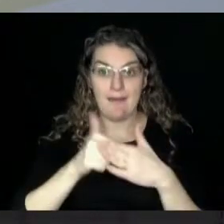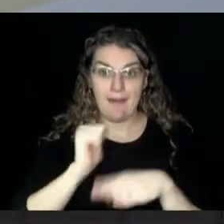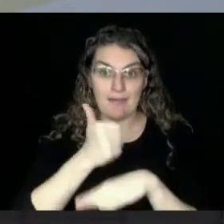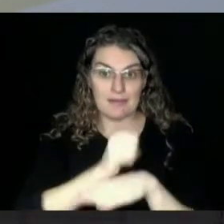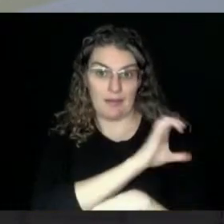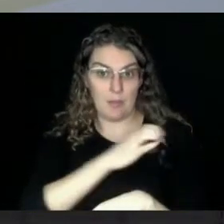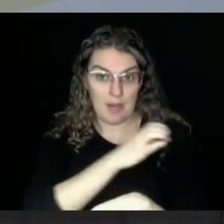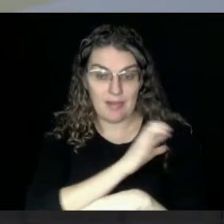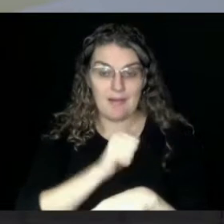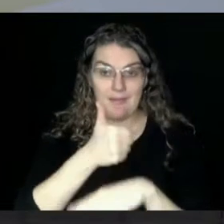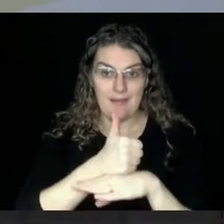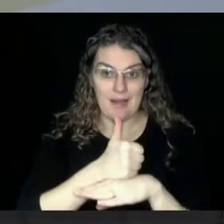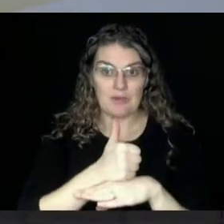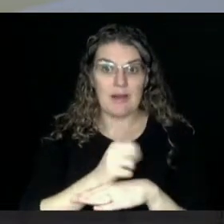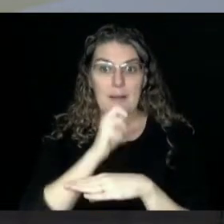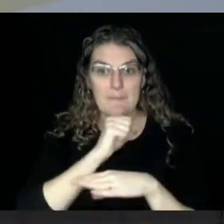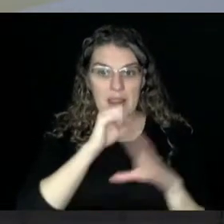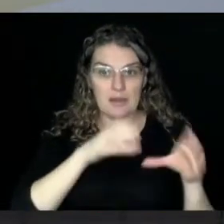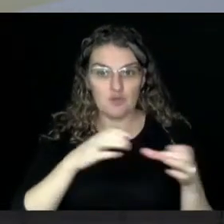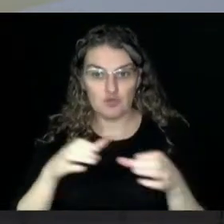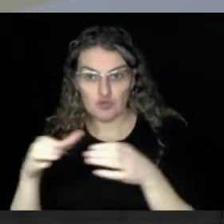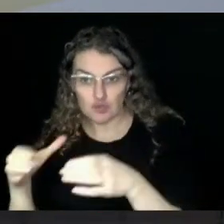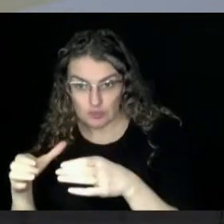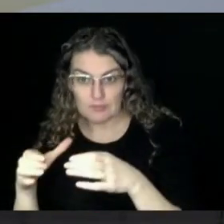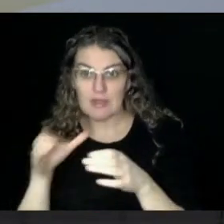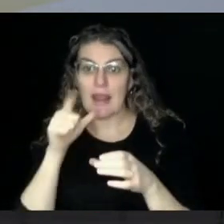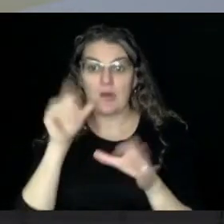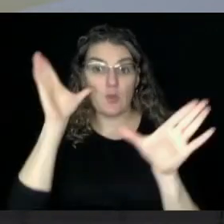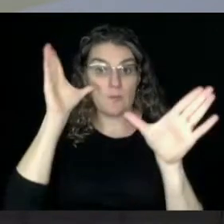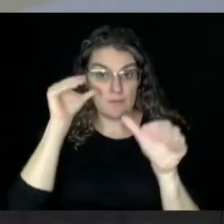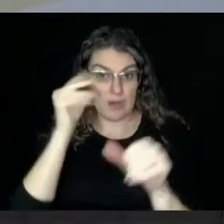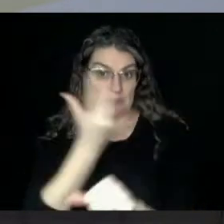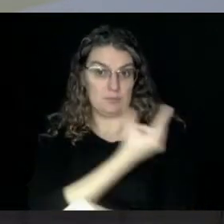of Islanders who can expect to be vaccinated during that time frame.